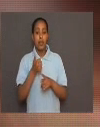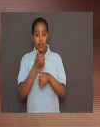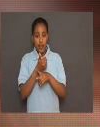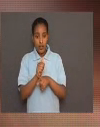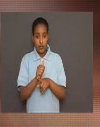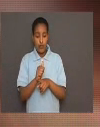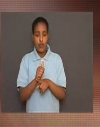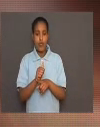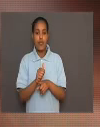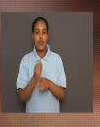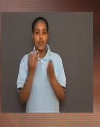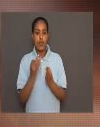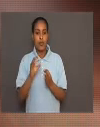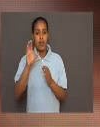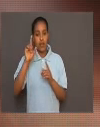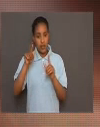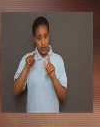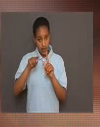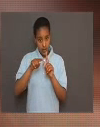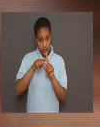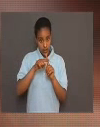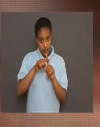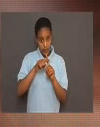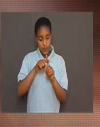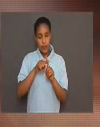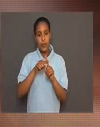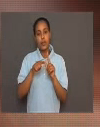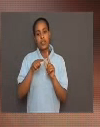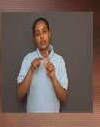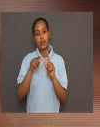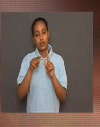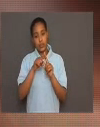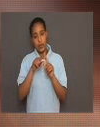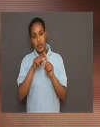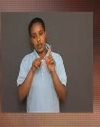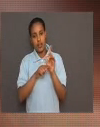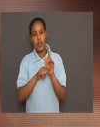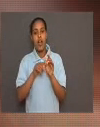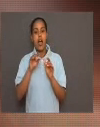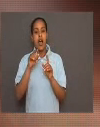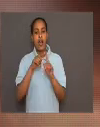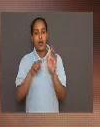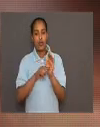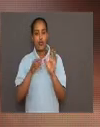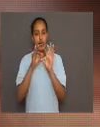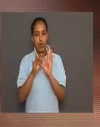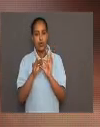Metals form cations or positive ions and ionic bonds